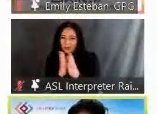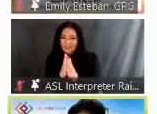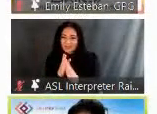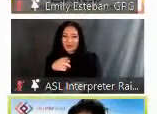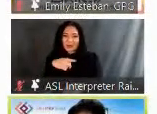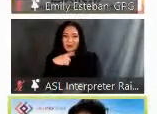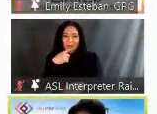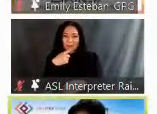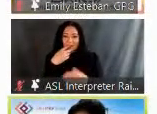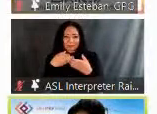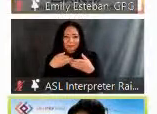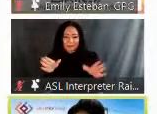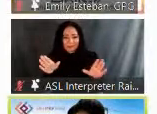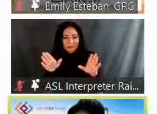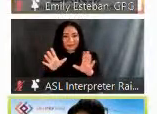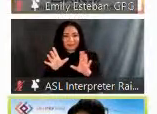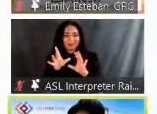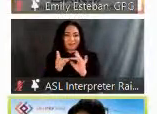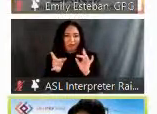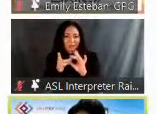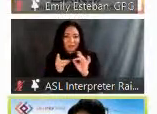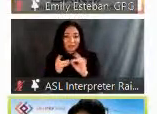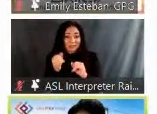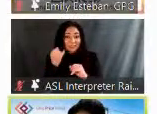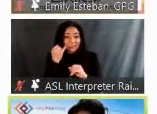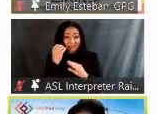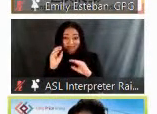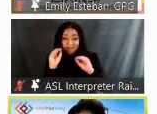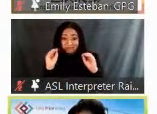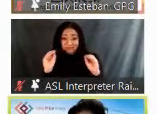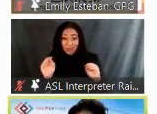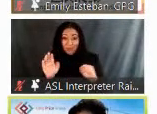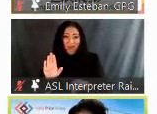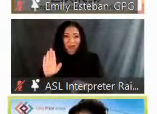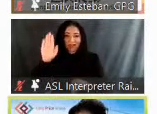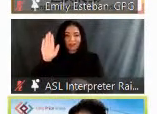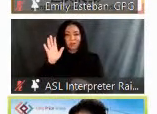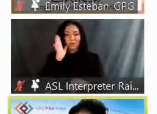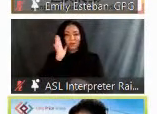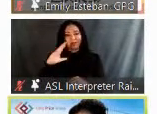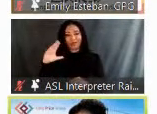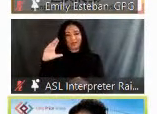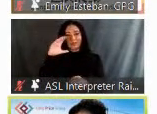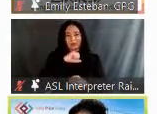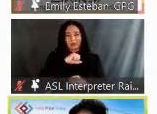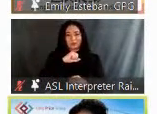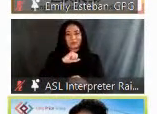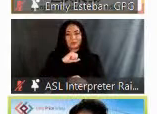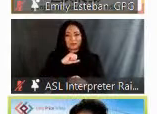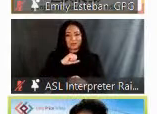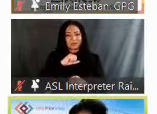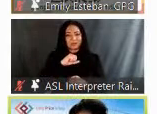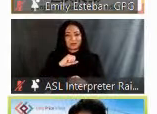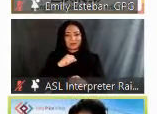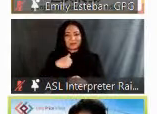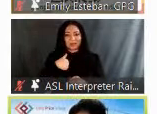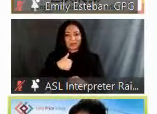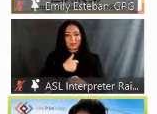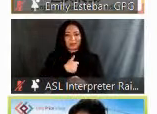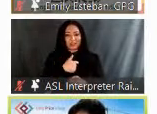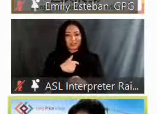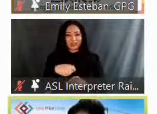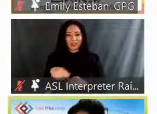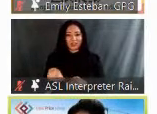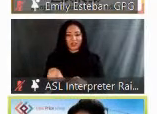comment. And if we don't see any hands, we will assume that we are definitely